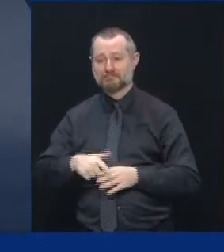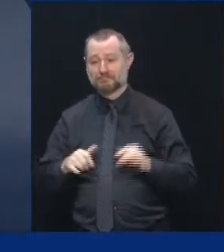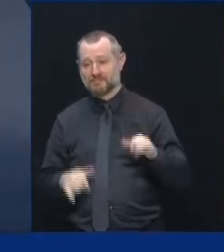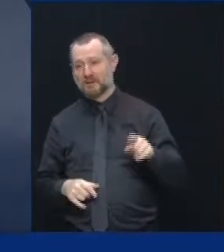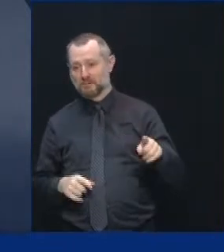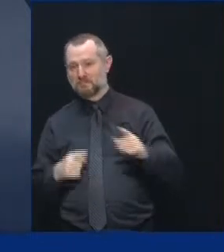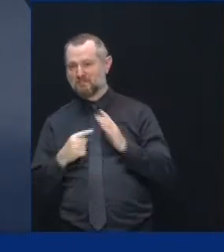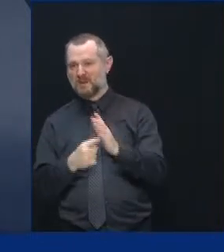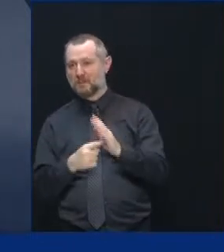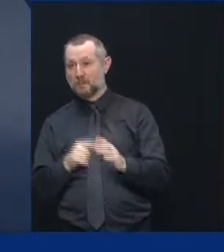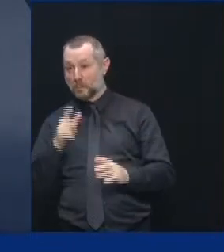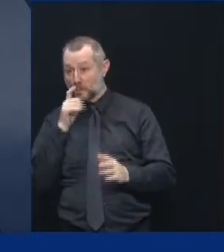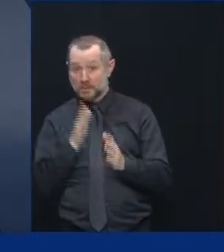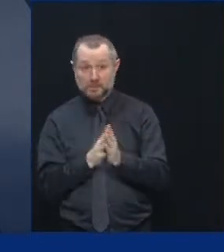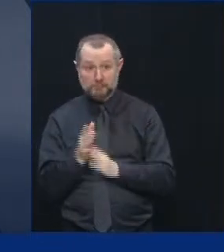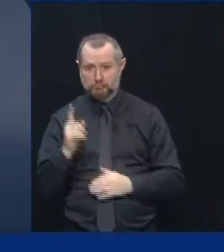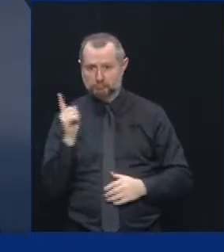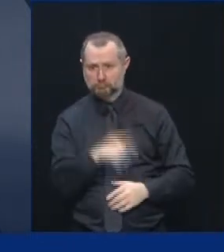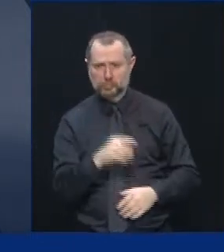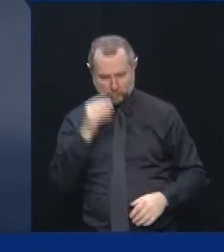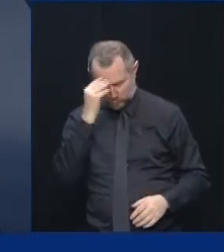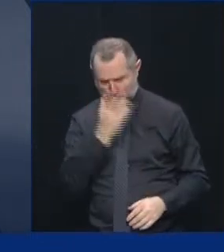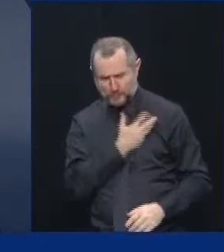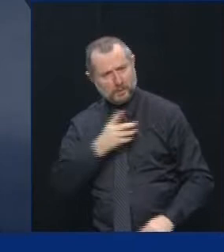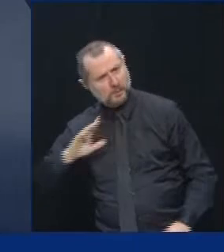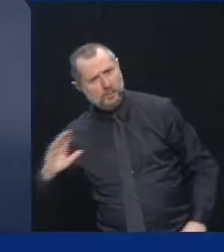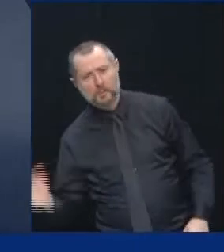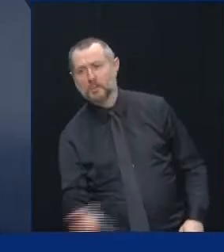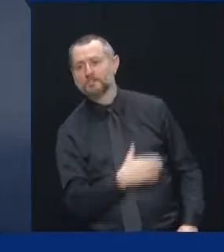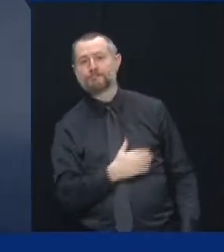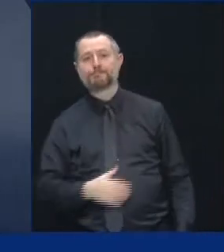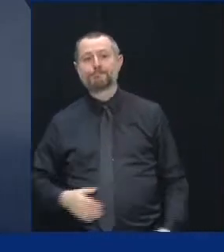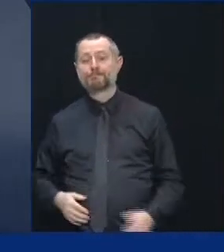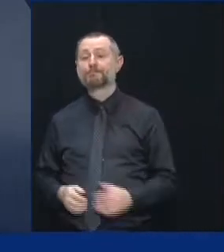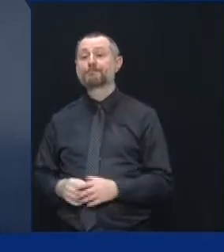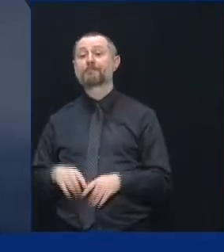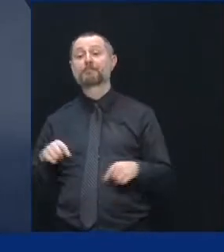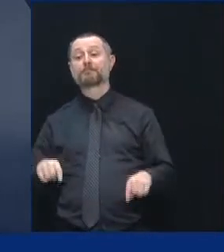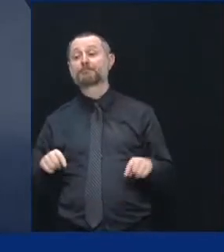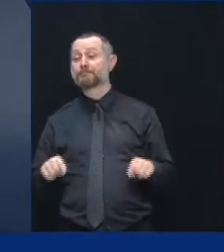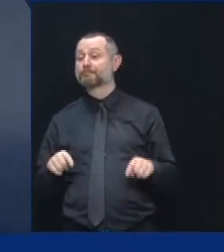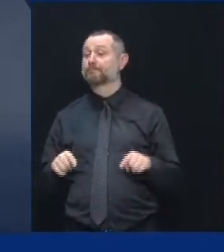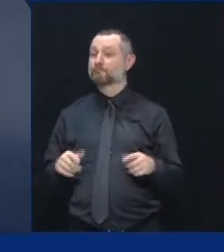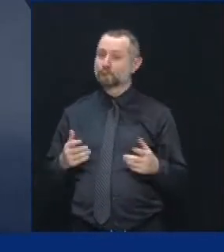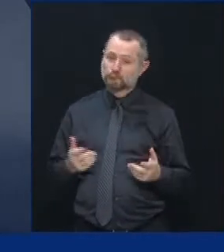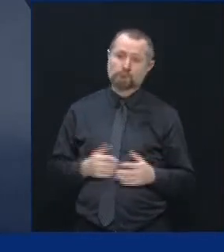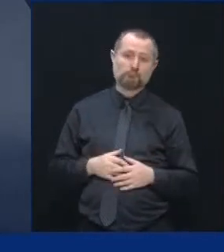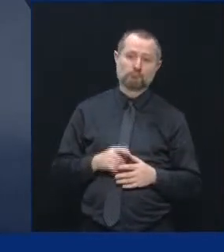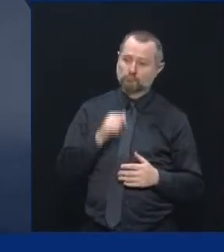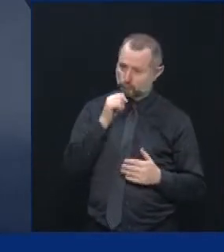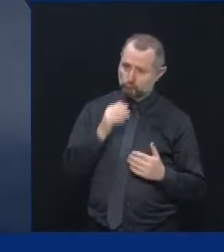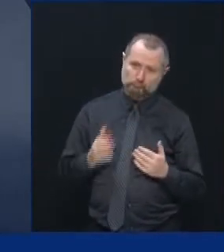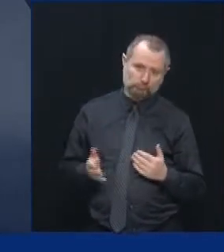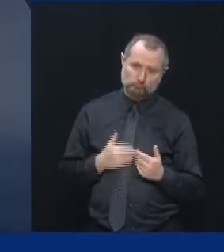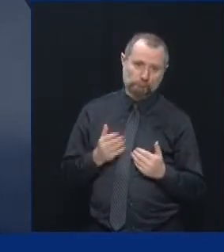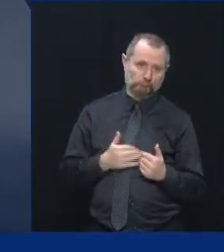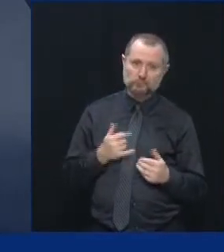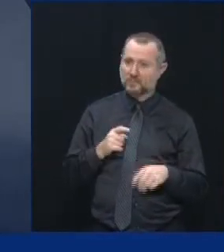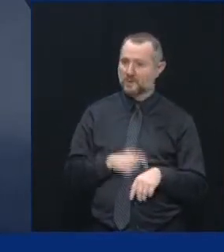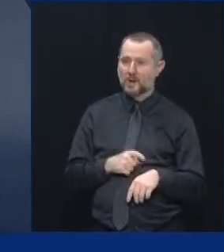is interested should let us know. This is a difficult time on many, many